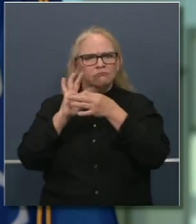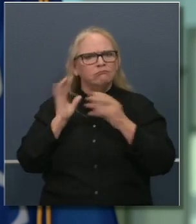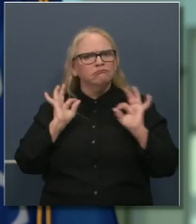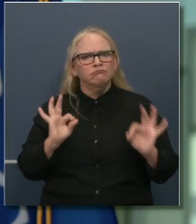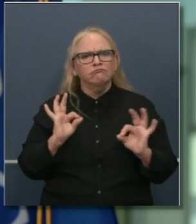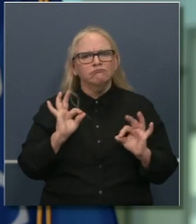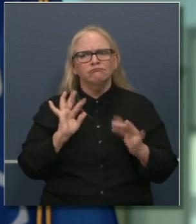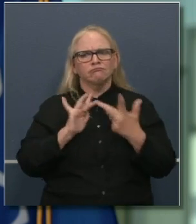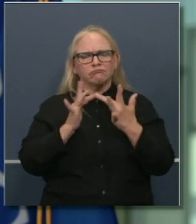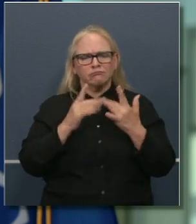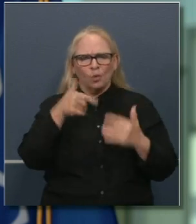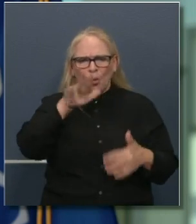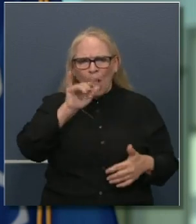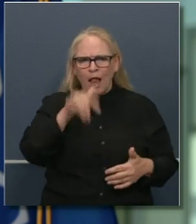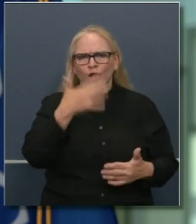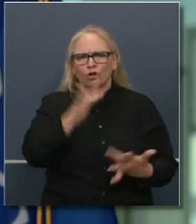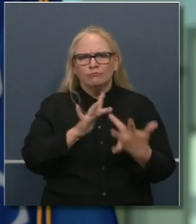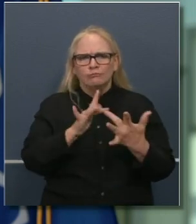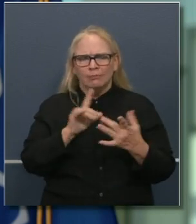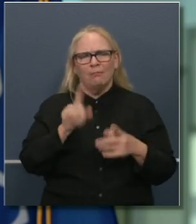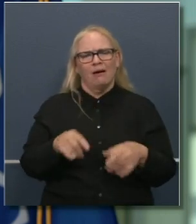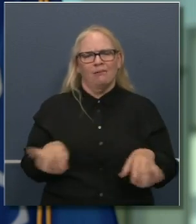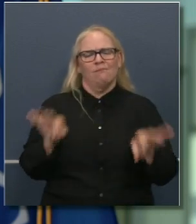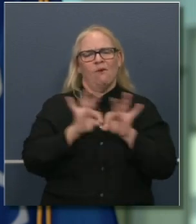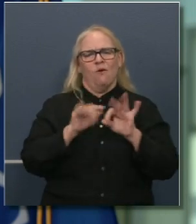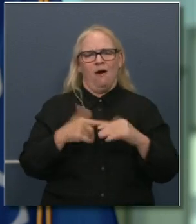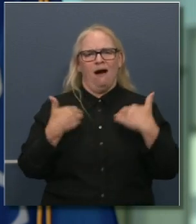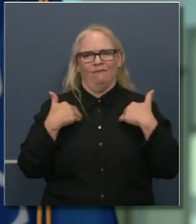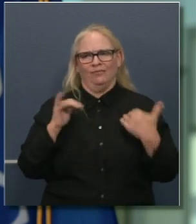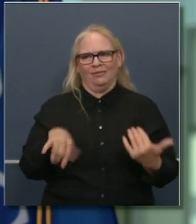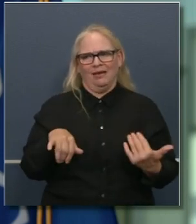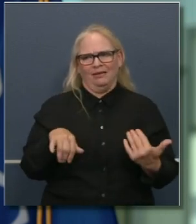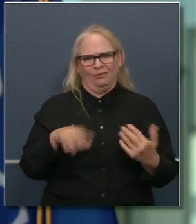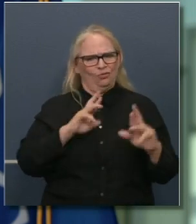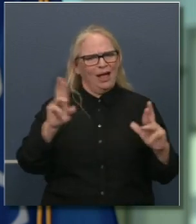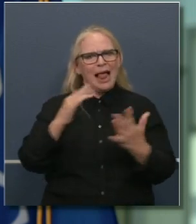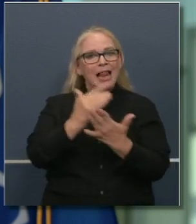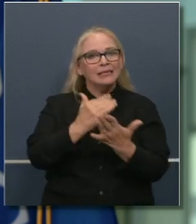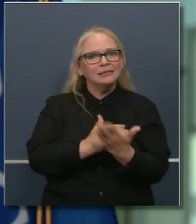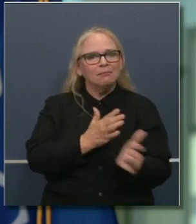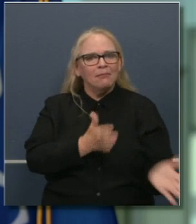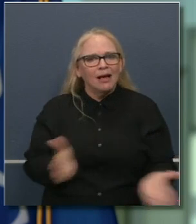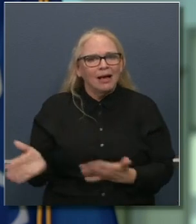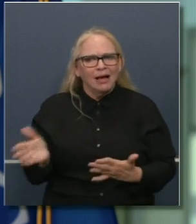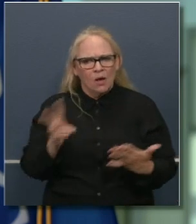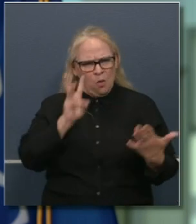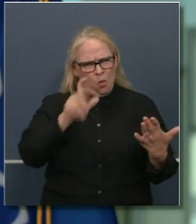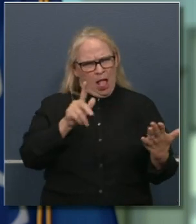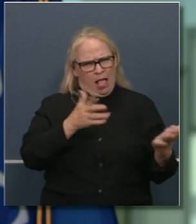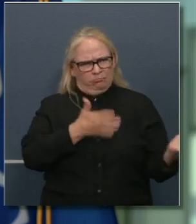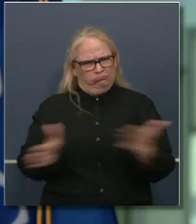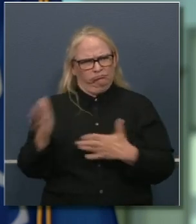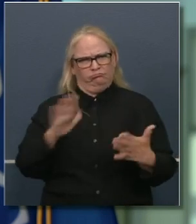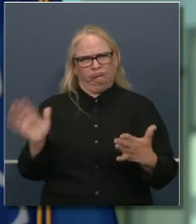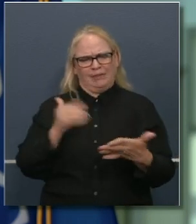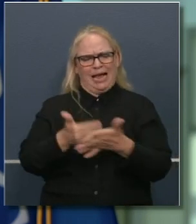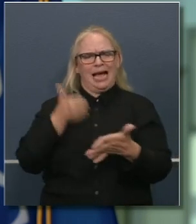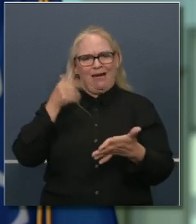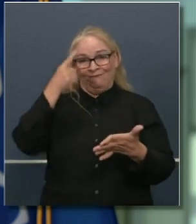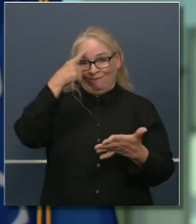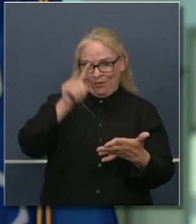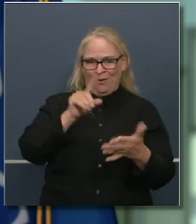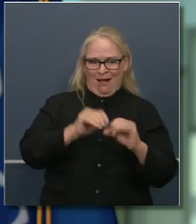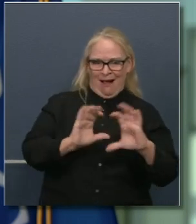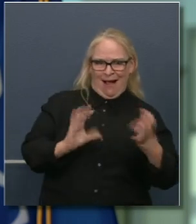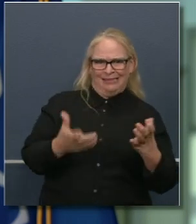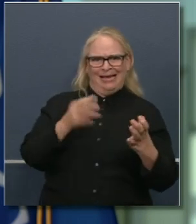importance of having lesson plans that are robust and are meaningful. And